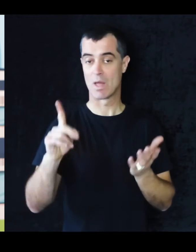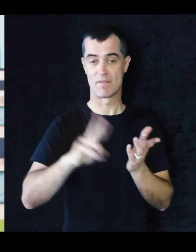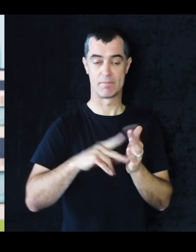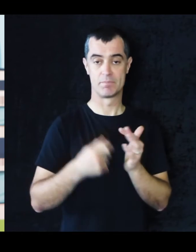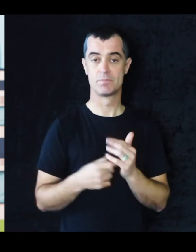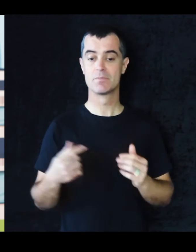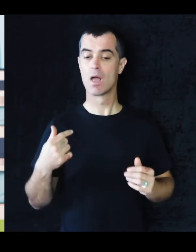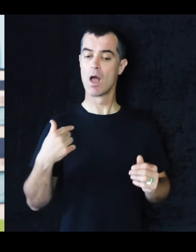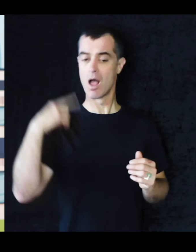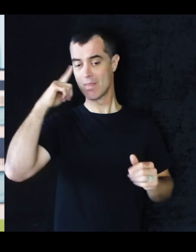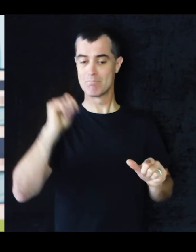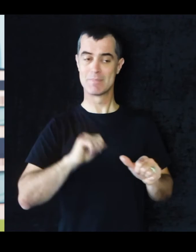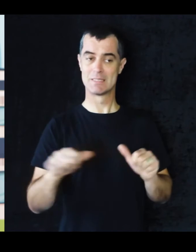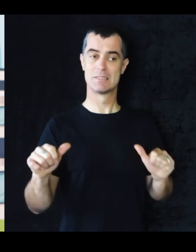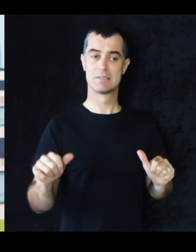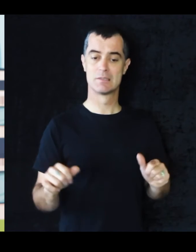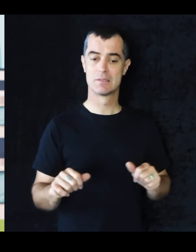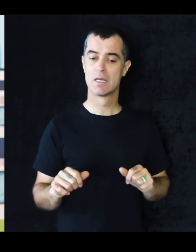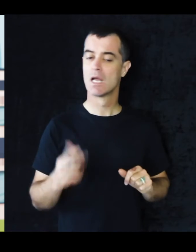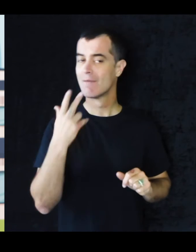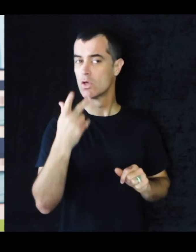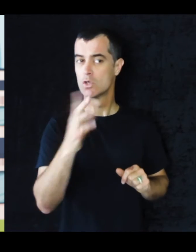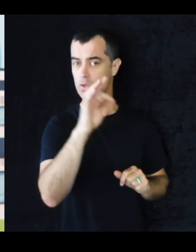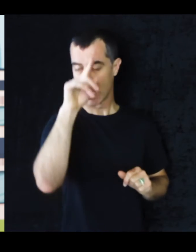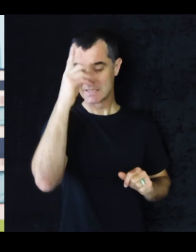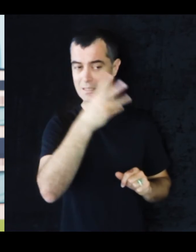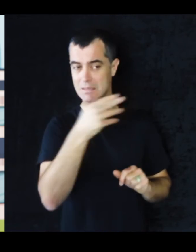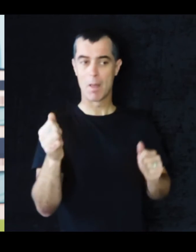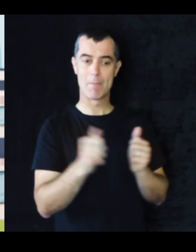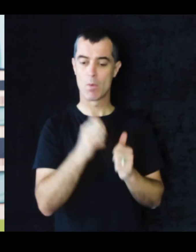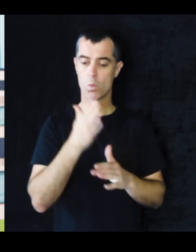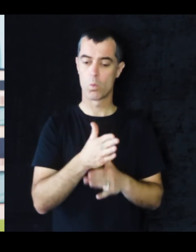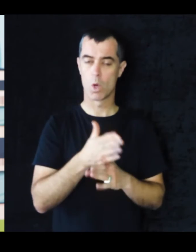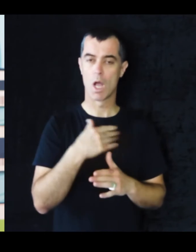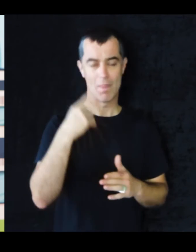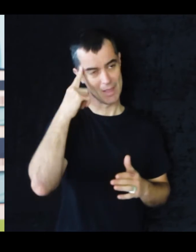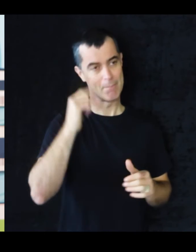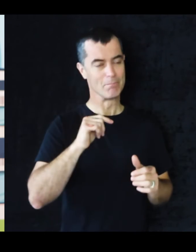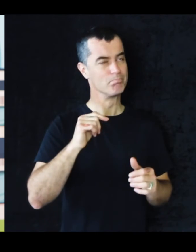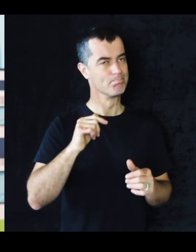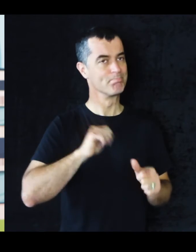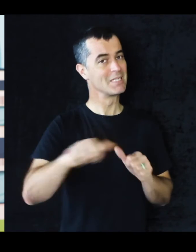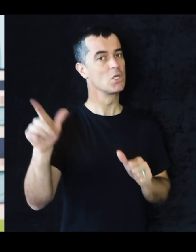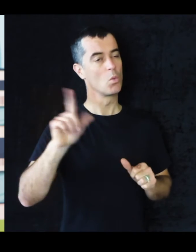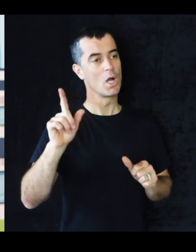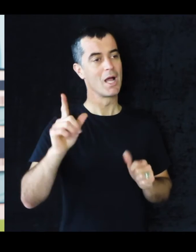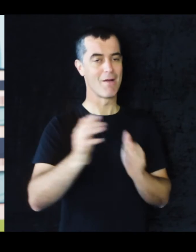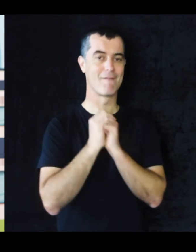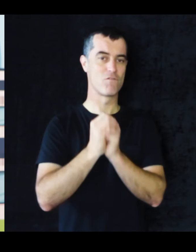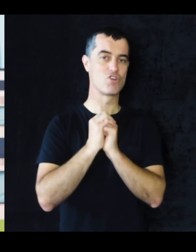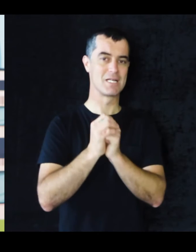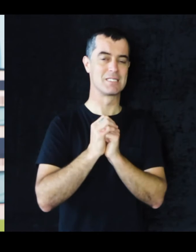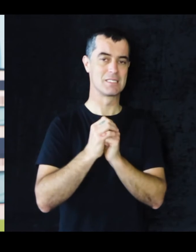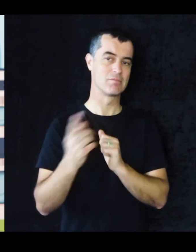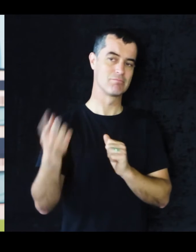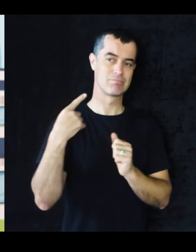whatever. And I would, if you don't understand some of the paperwork, I would really strongly suggest you